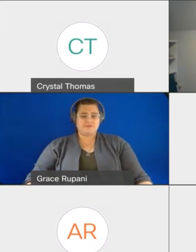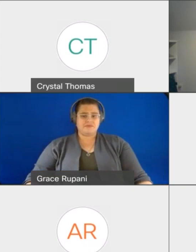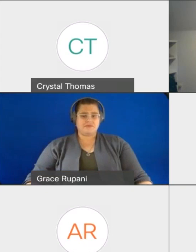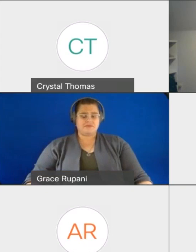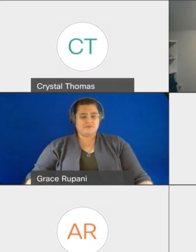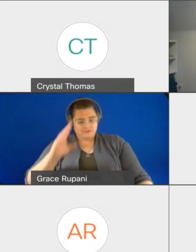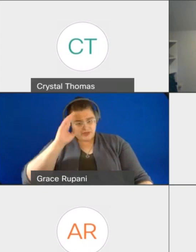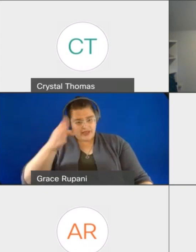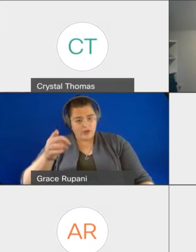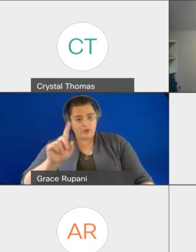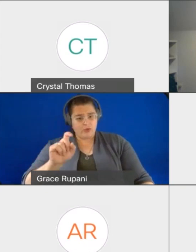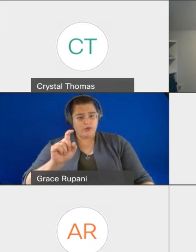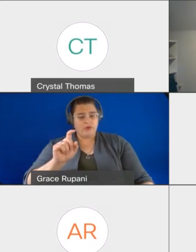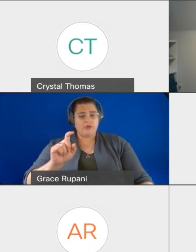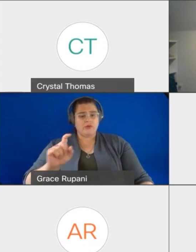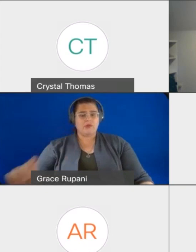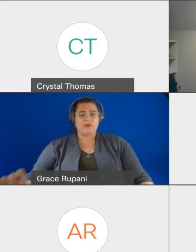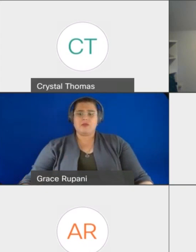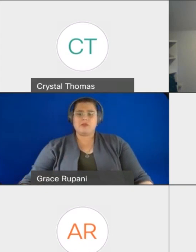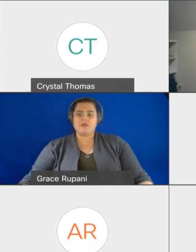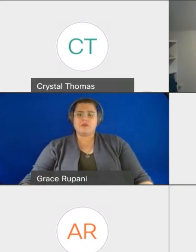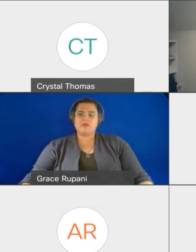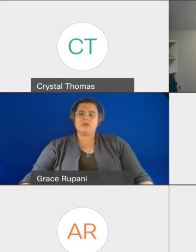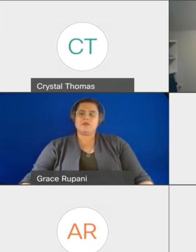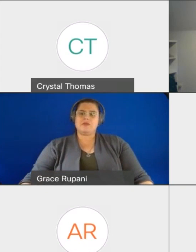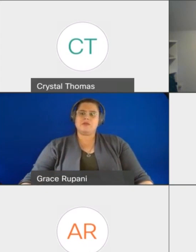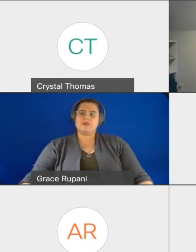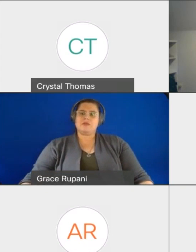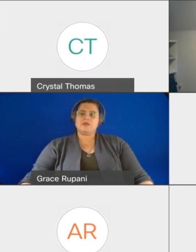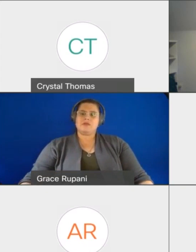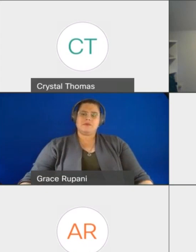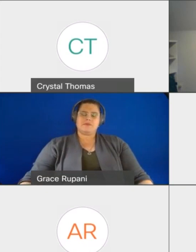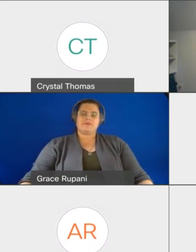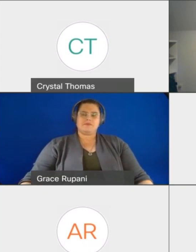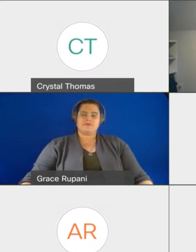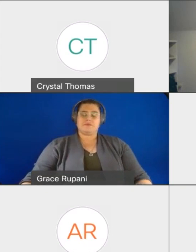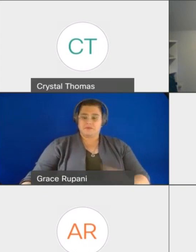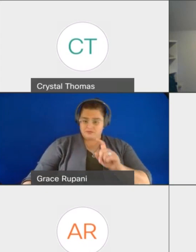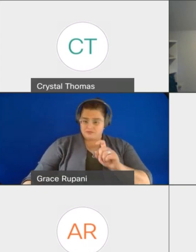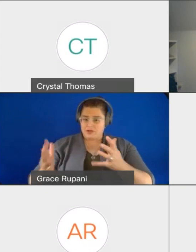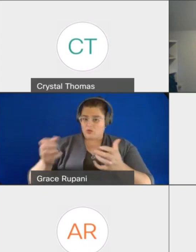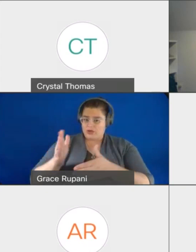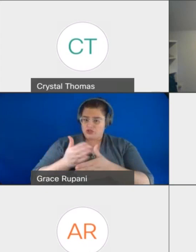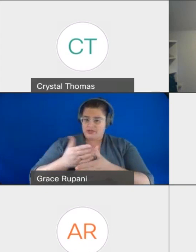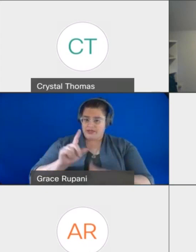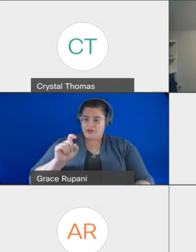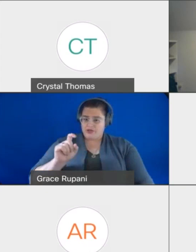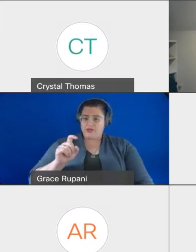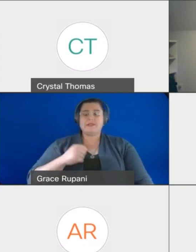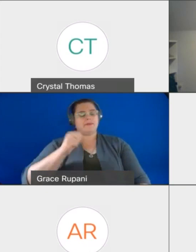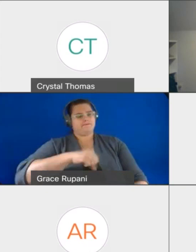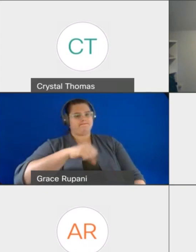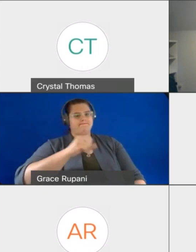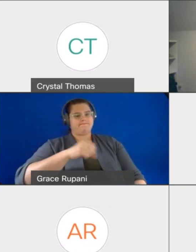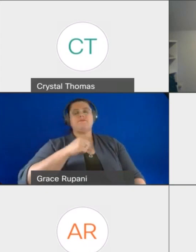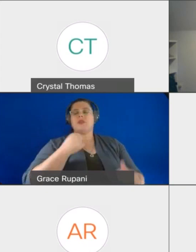Hello? I'm sorry, you can share your screen, Shasta? Give me Yes, one. I'm going to pull up the email